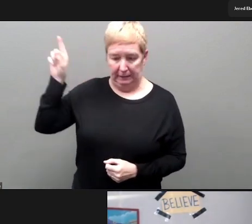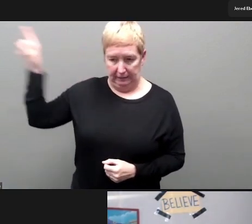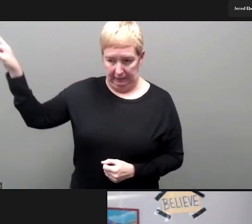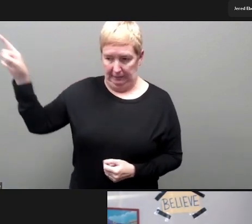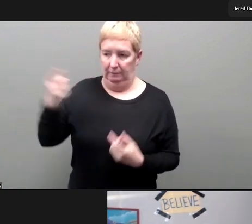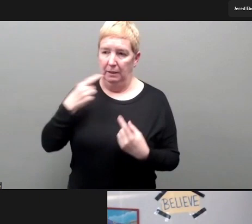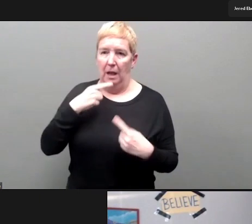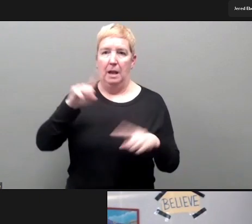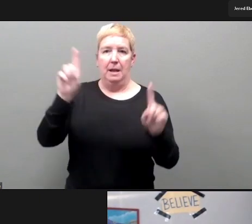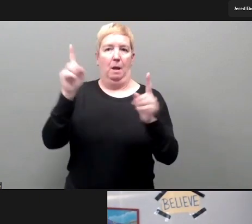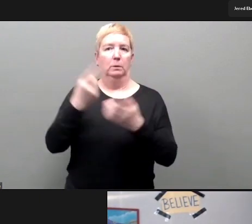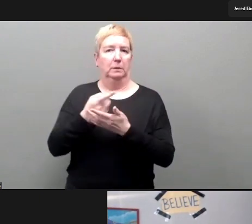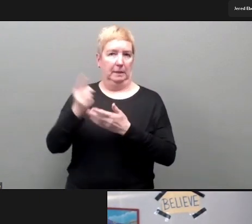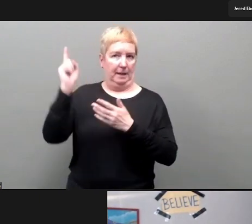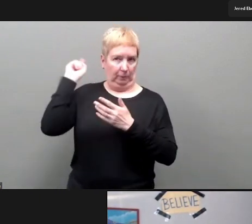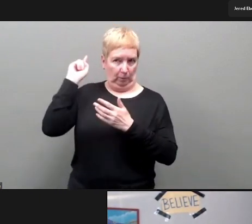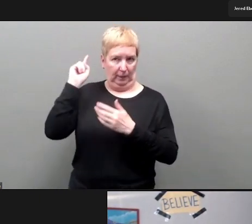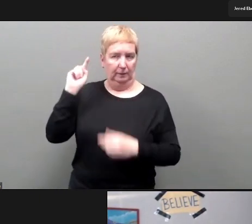last week